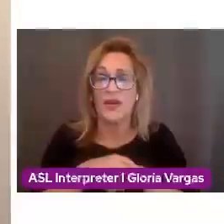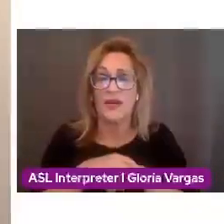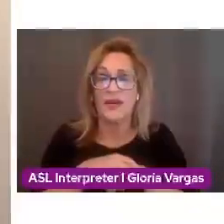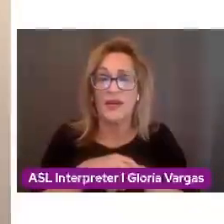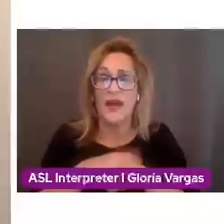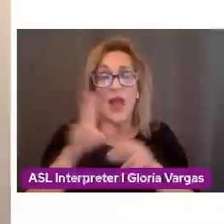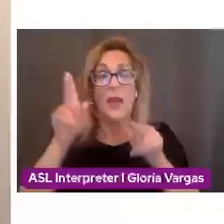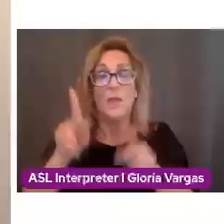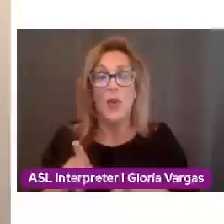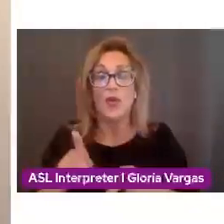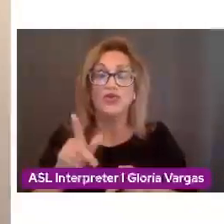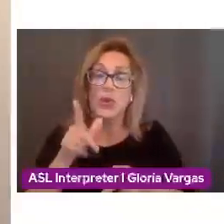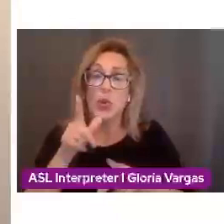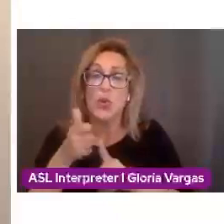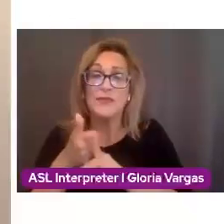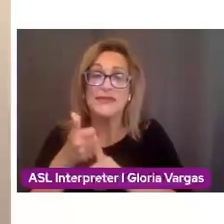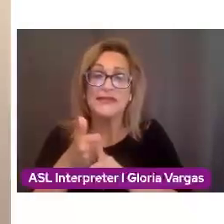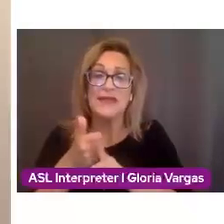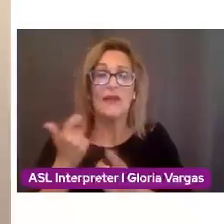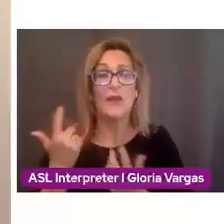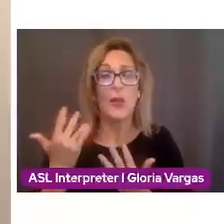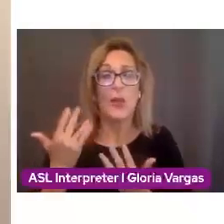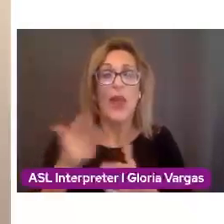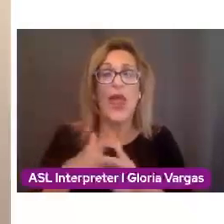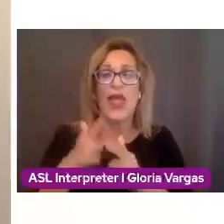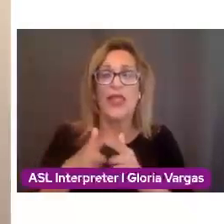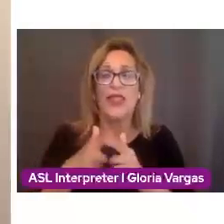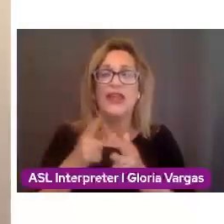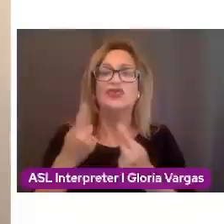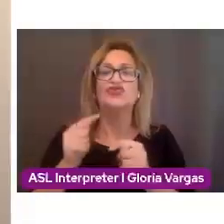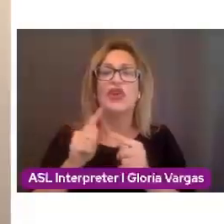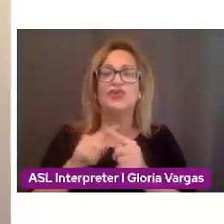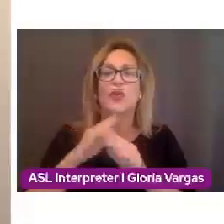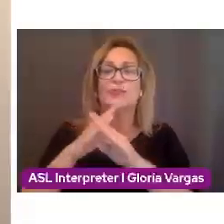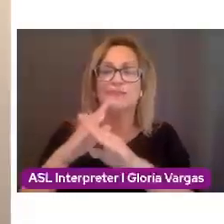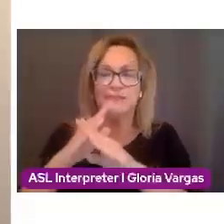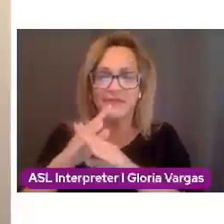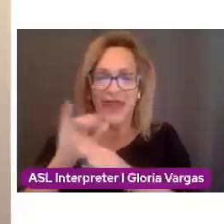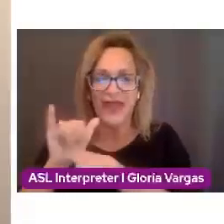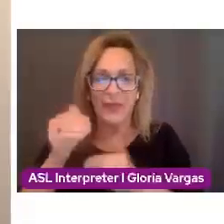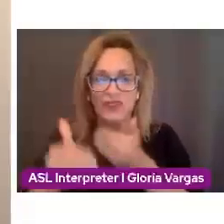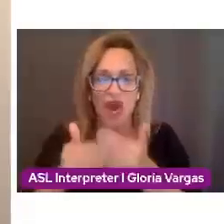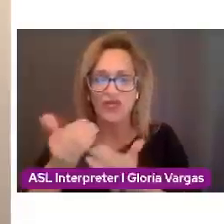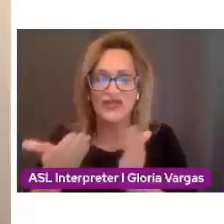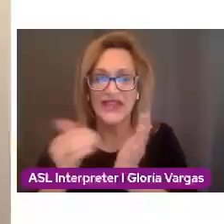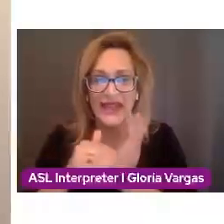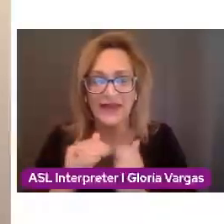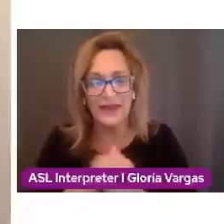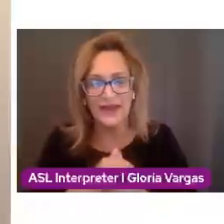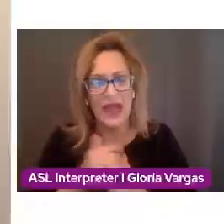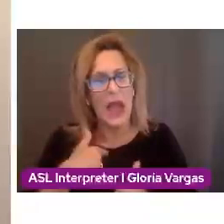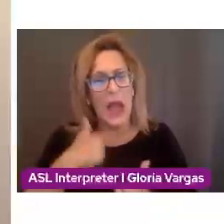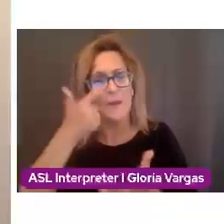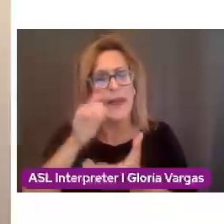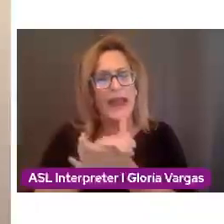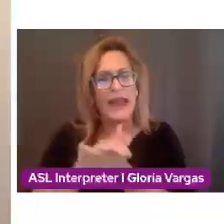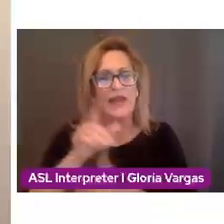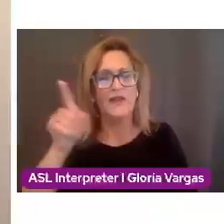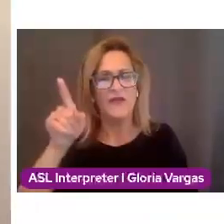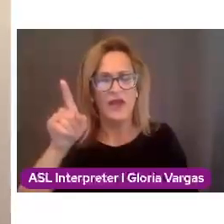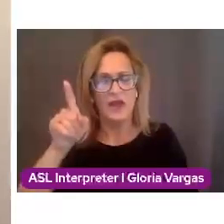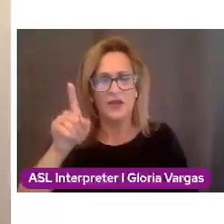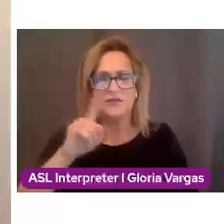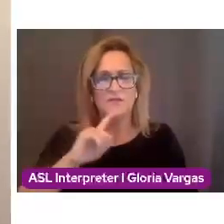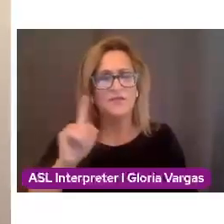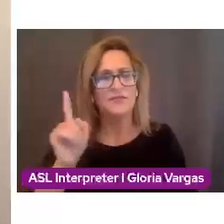sidelines to come out and try to obstruct that progress again. So I believe that the president should come out forcefully in favor